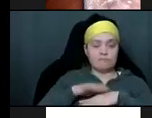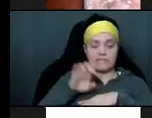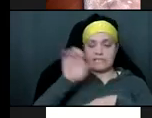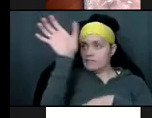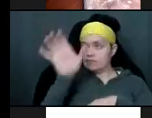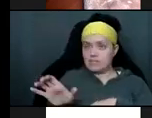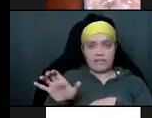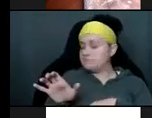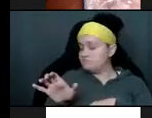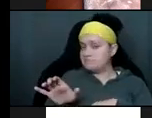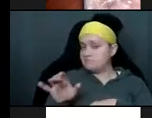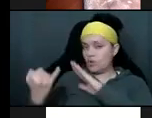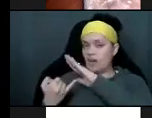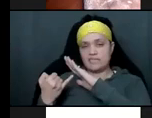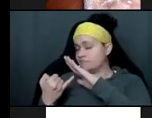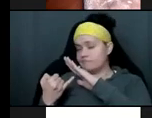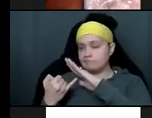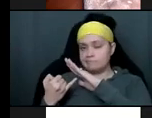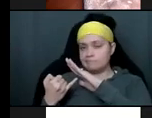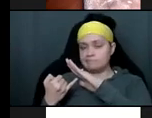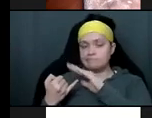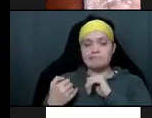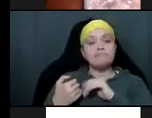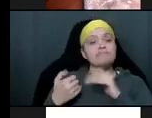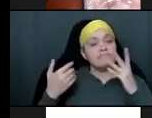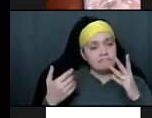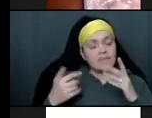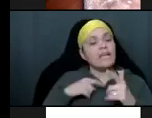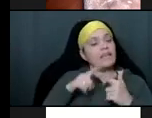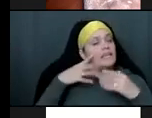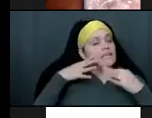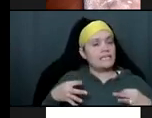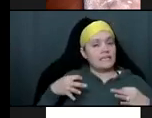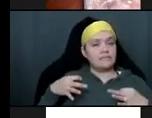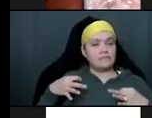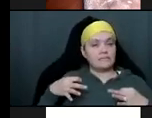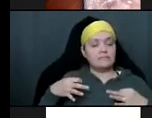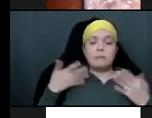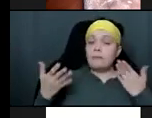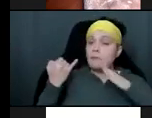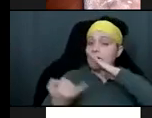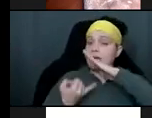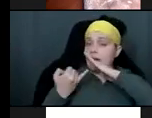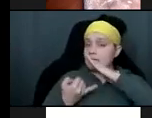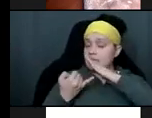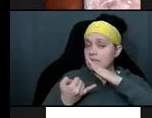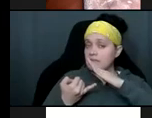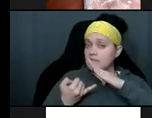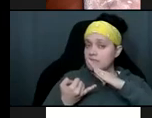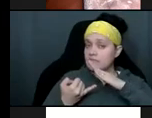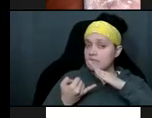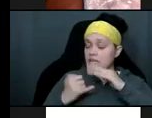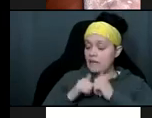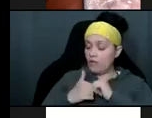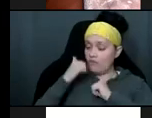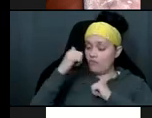side, were isolated. No. All right. And then I decided that isolation would be how far it is to